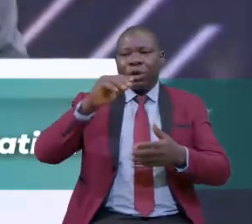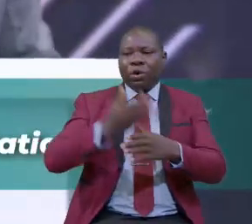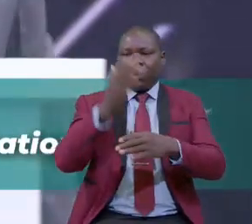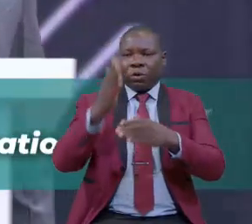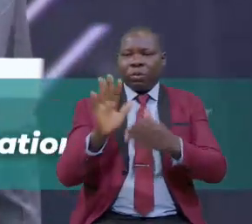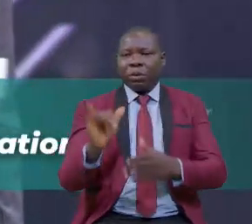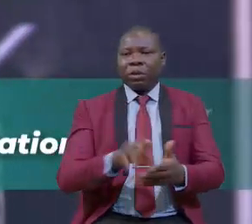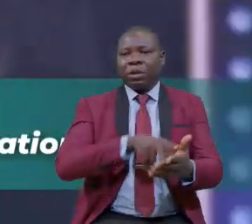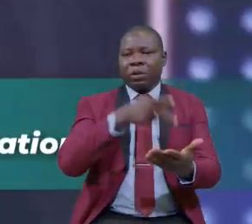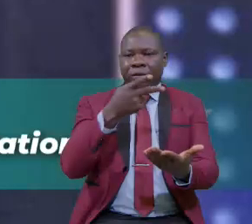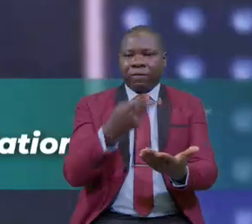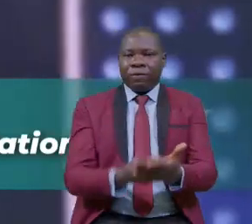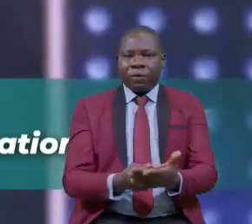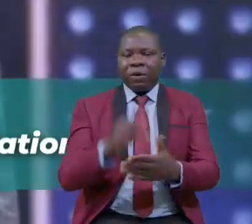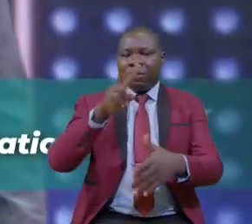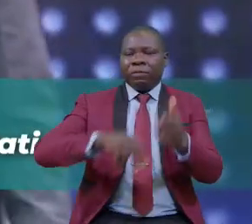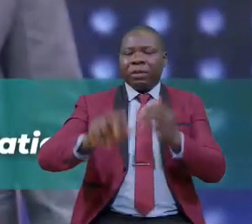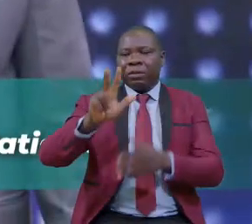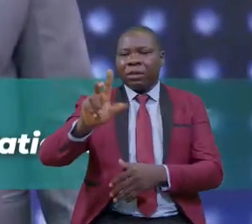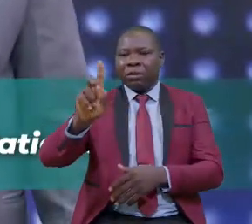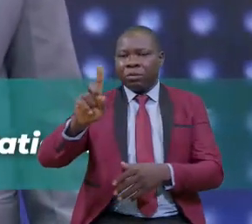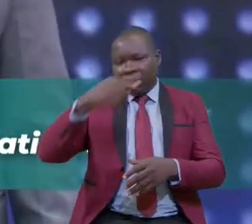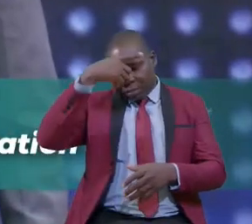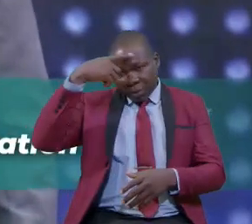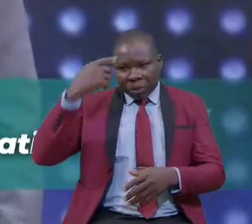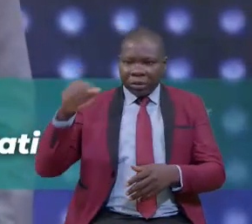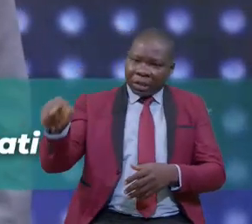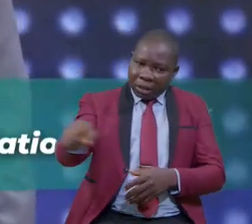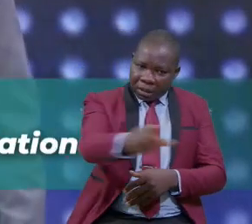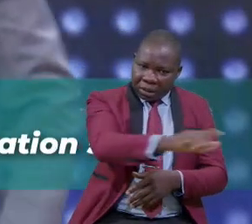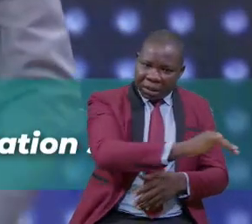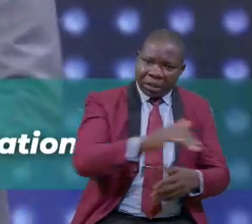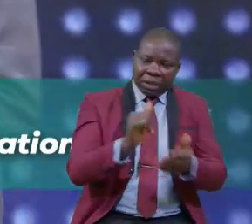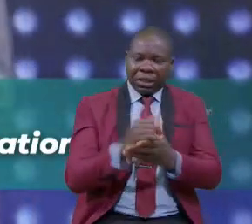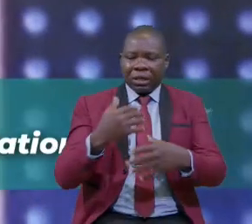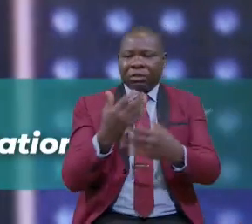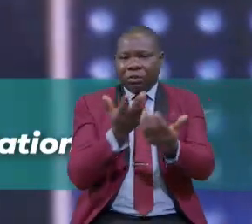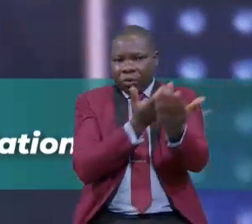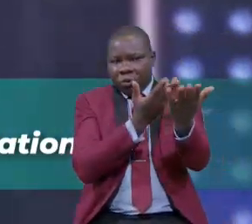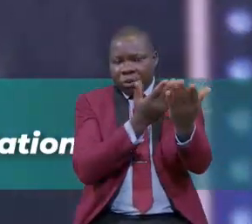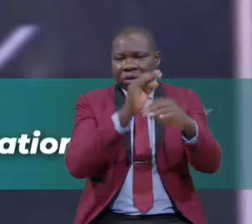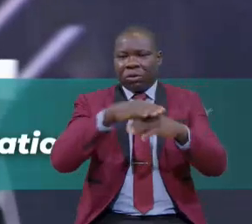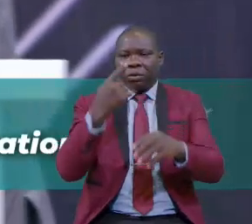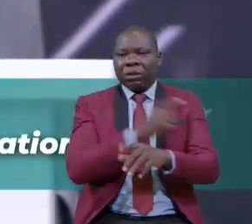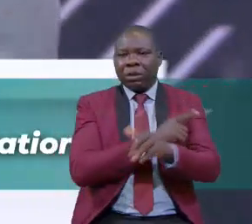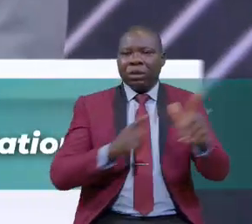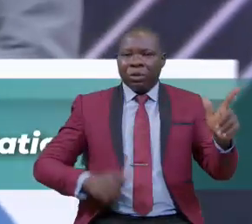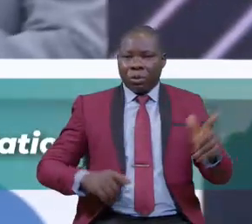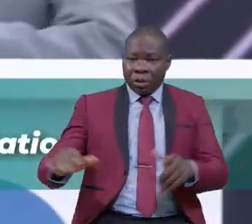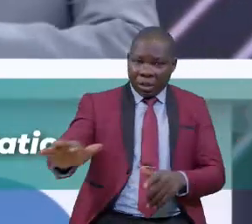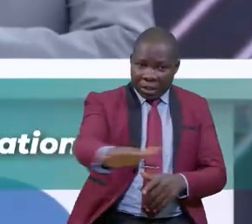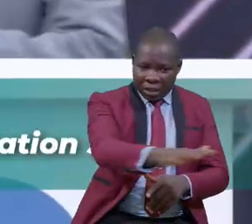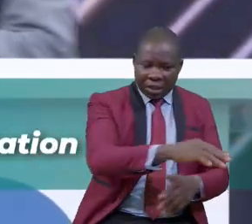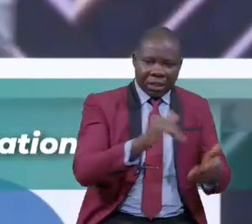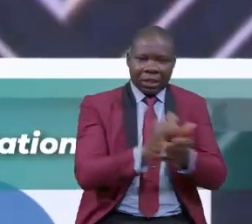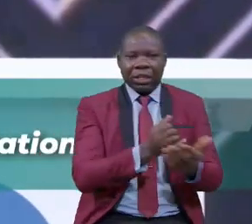verse 31, but they that wait upon the Lord. They that wait upon